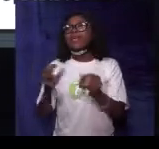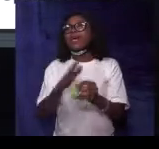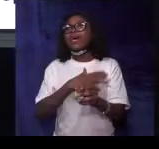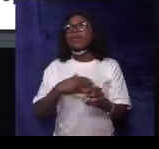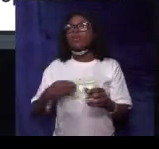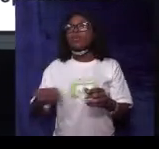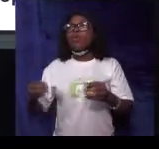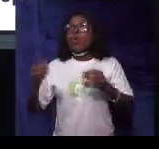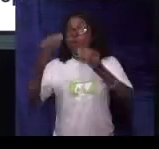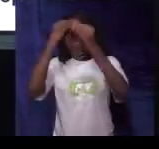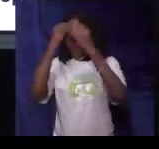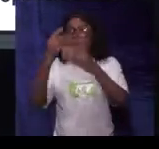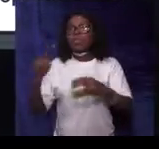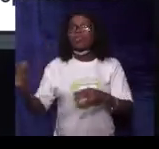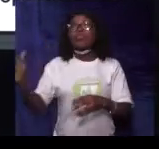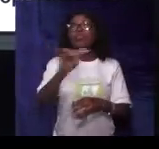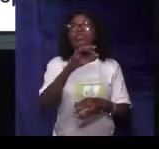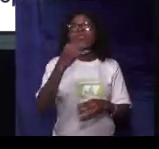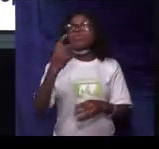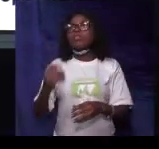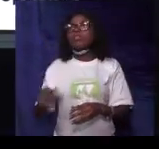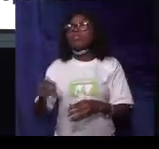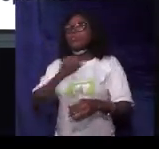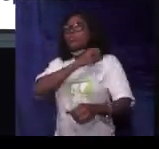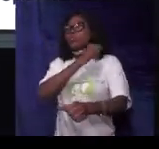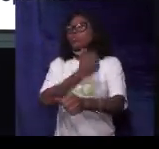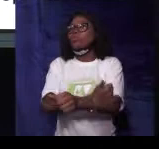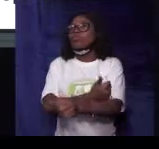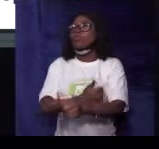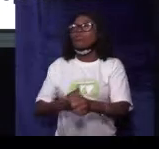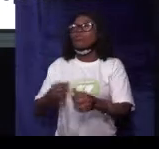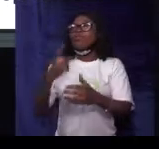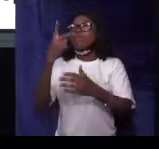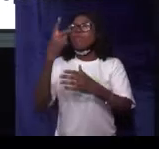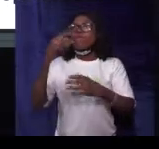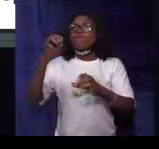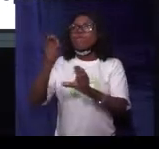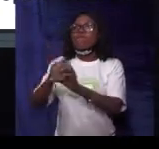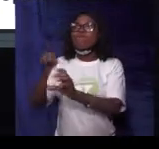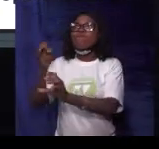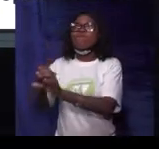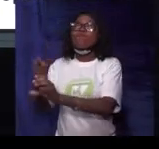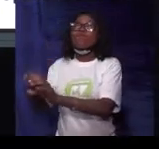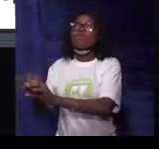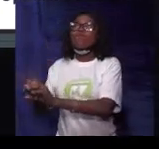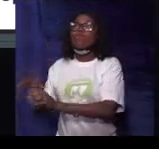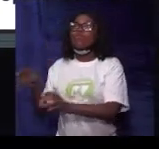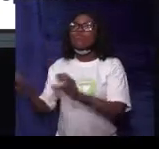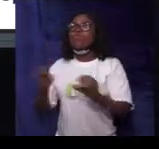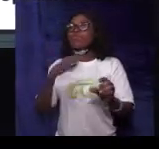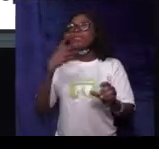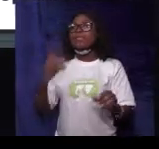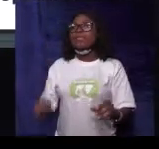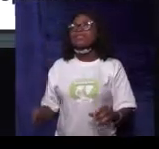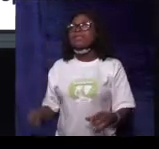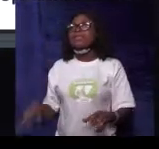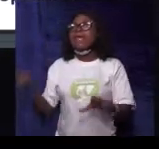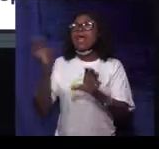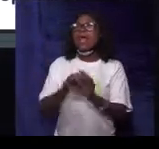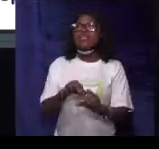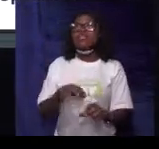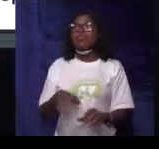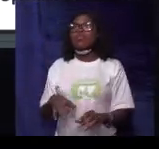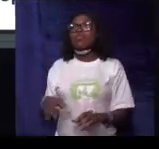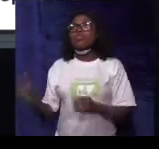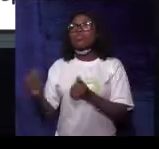obey those in authority. C. Vote during election. D. Destroy government properties